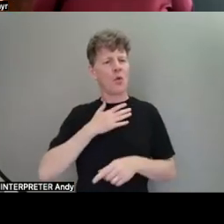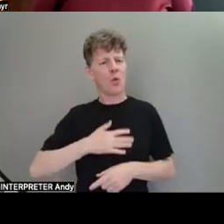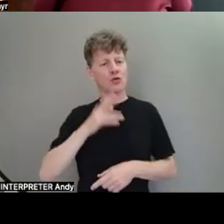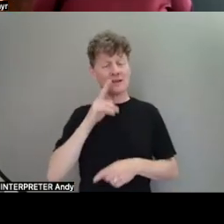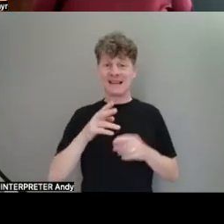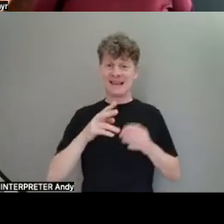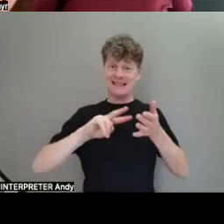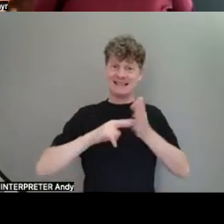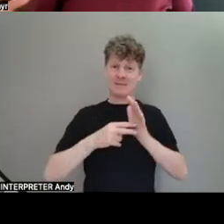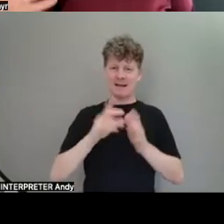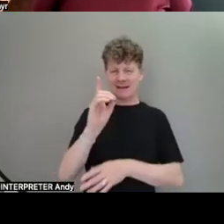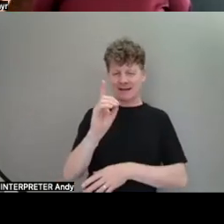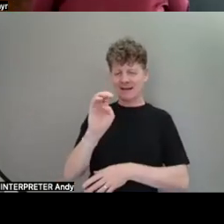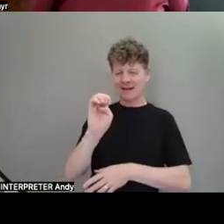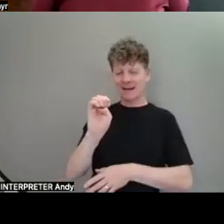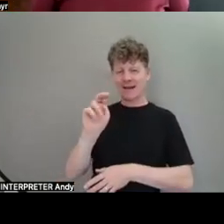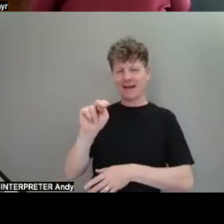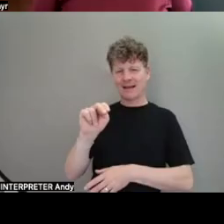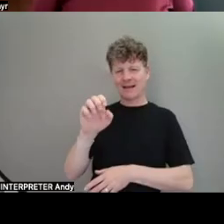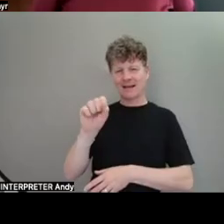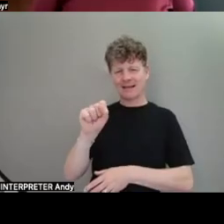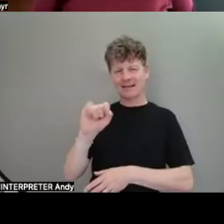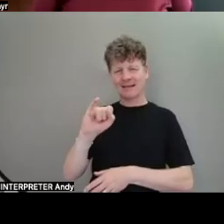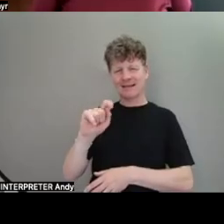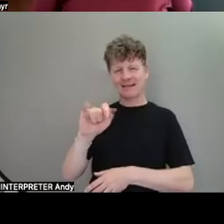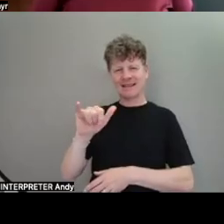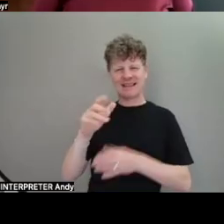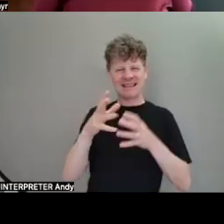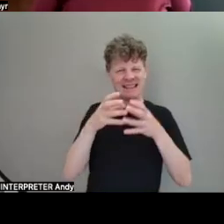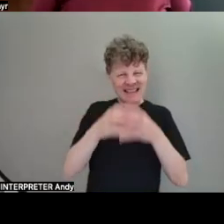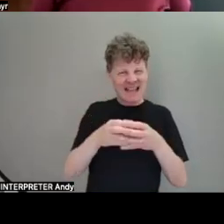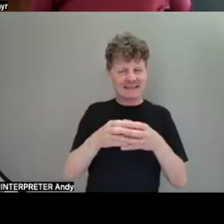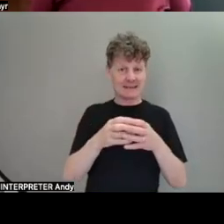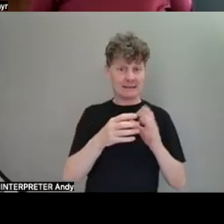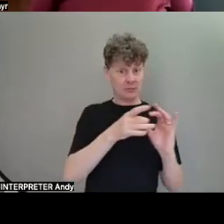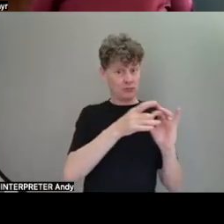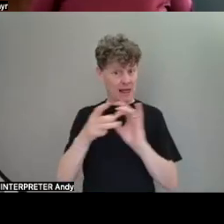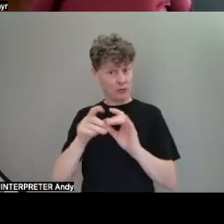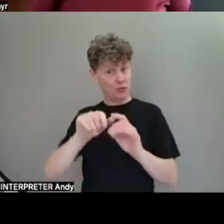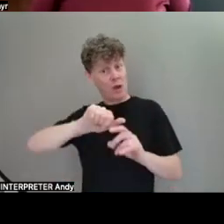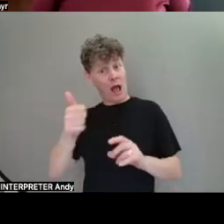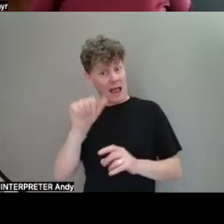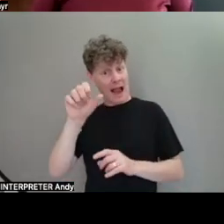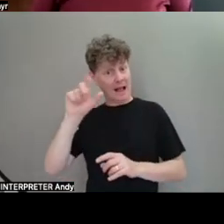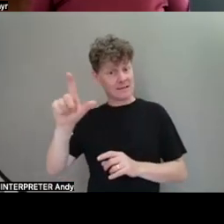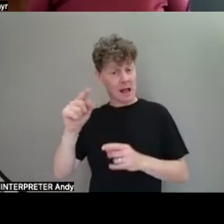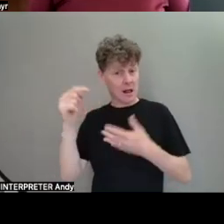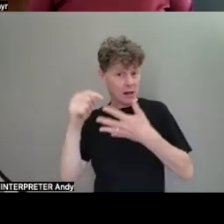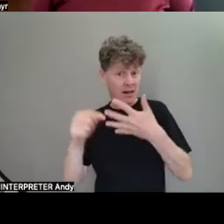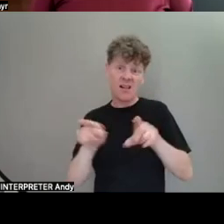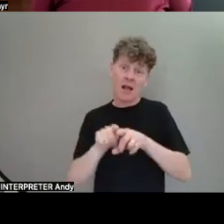density measures relate to other variables in ASL, like